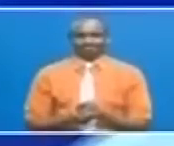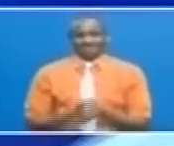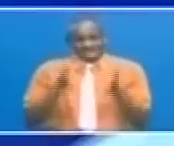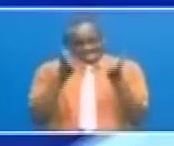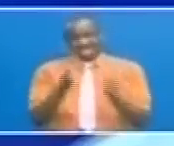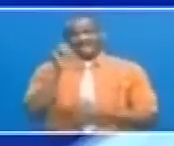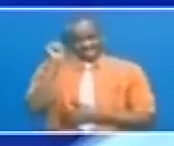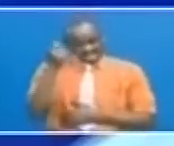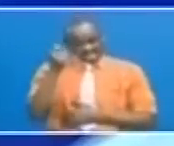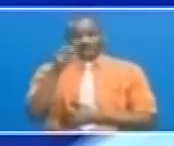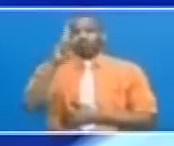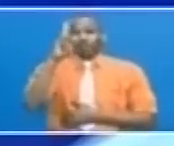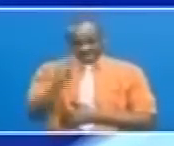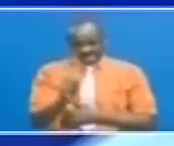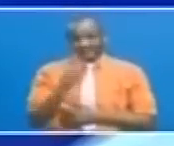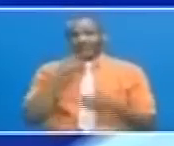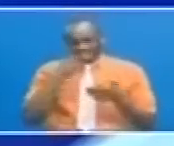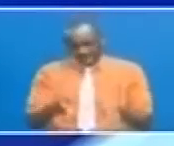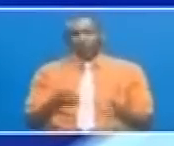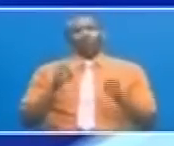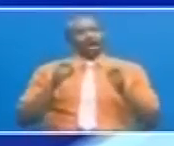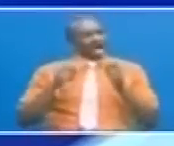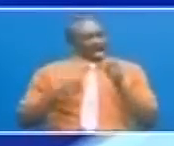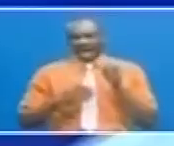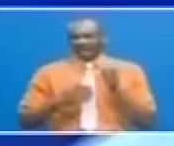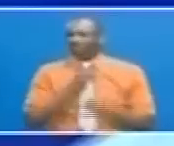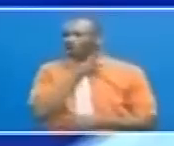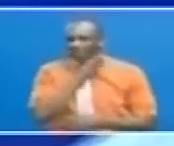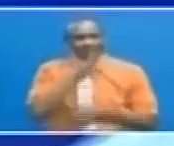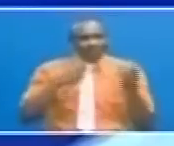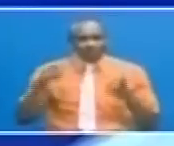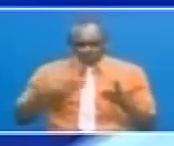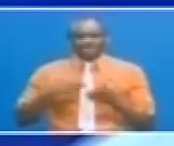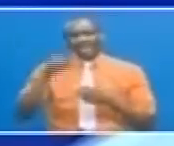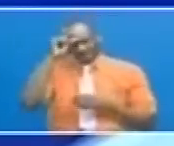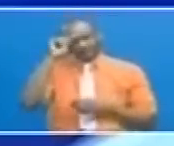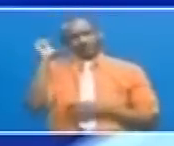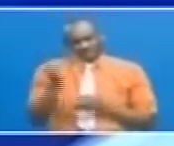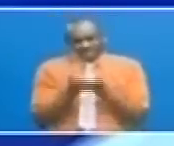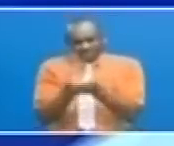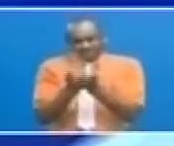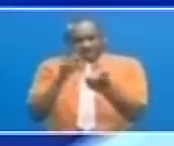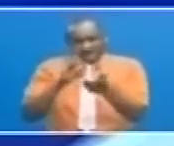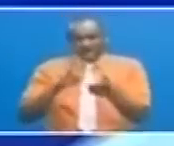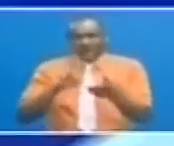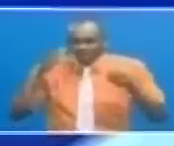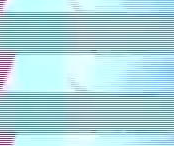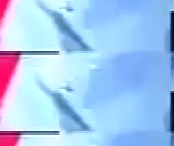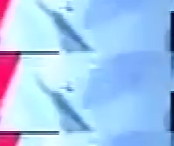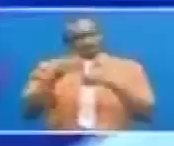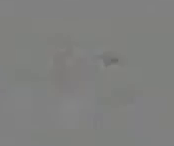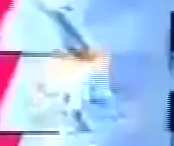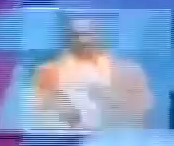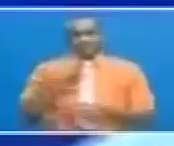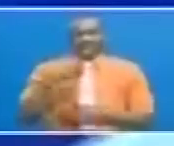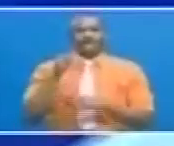Here in Kenya, the United Nations has formally protested to the government for detaining a ship which was alleged to have carried illegal weapons at